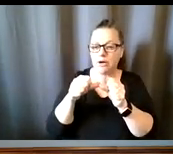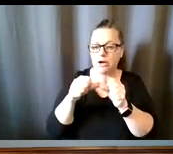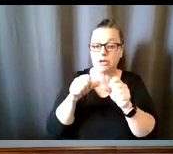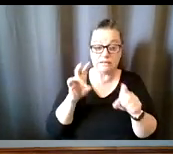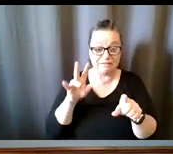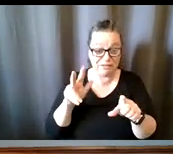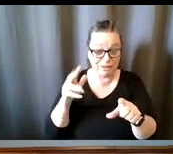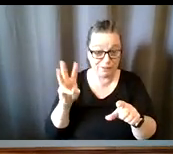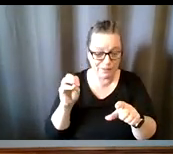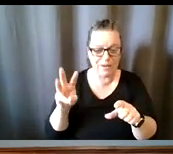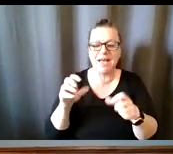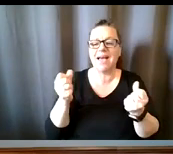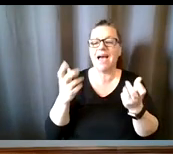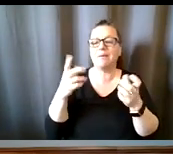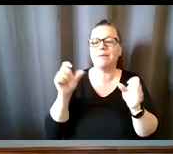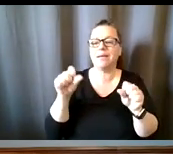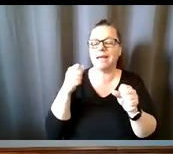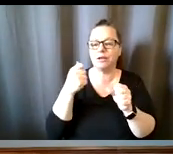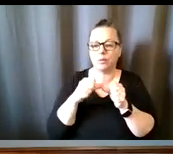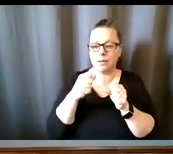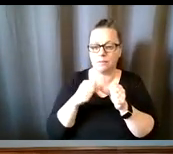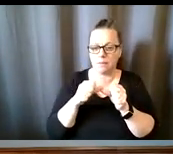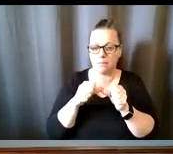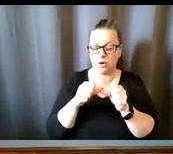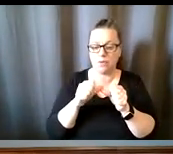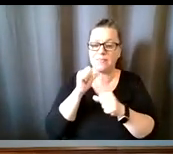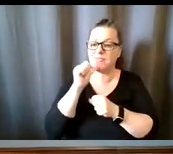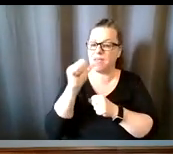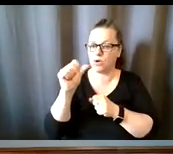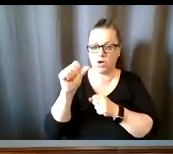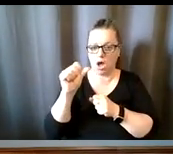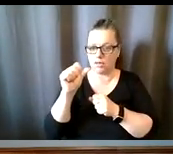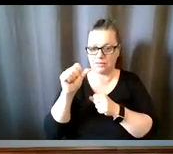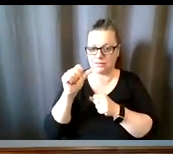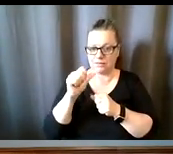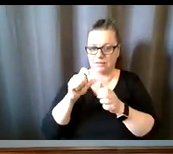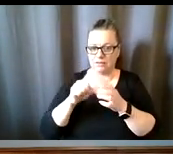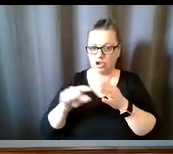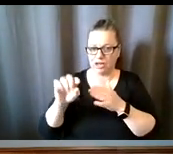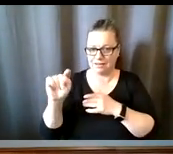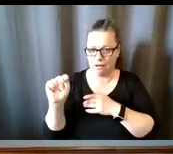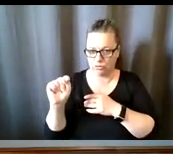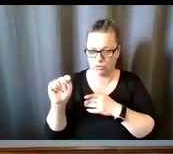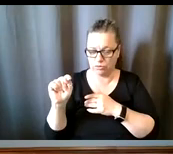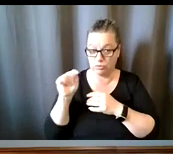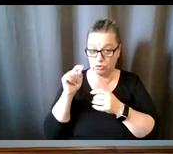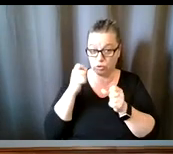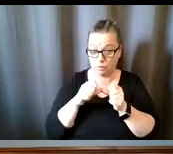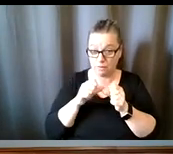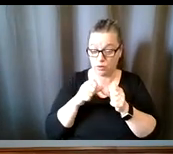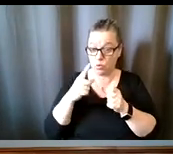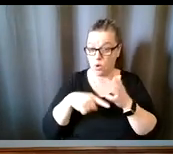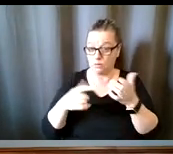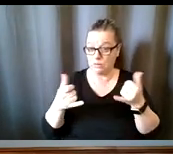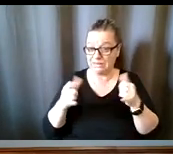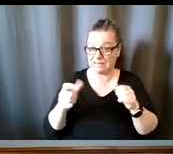Wow. How many items can you remember that weren't checked out? Can you remember some items that you saw that were still there? How many